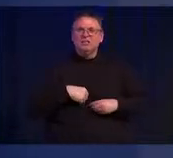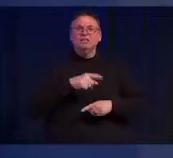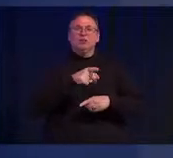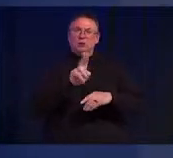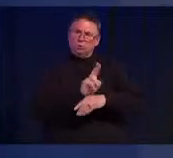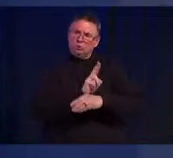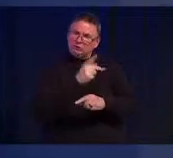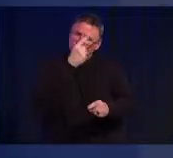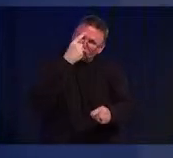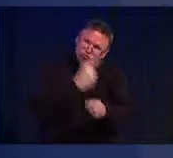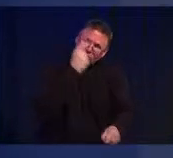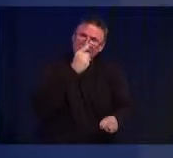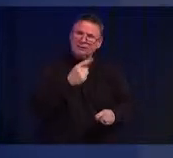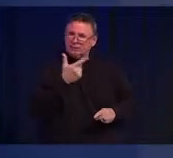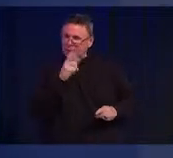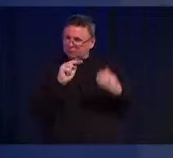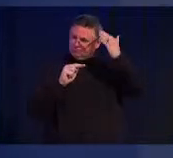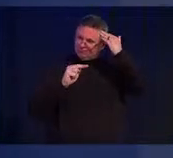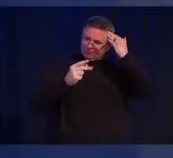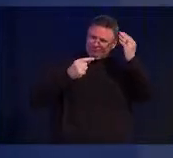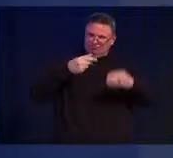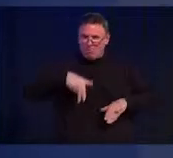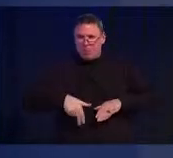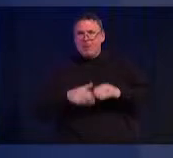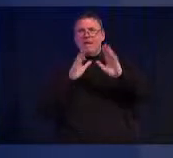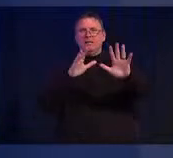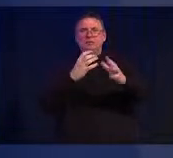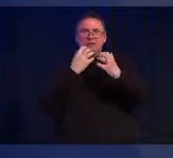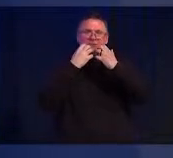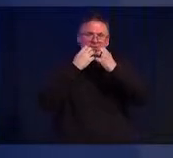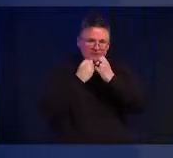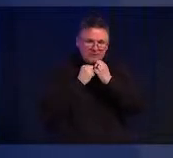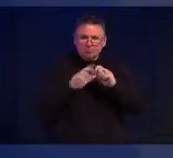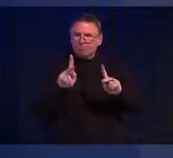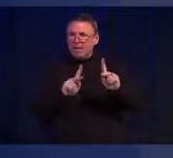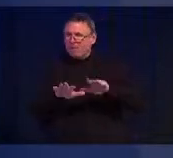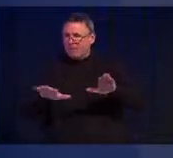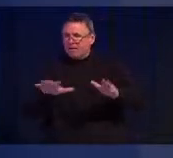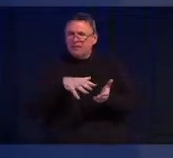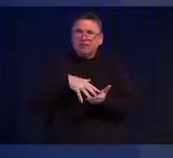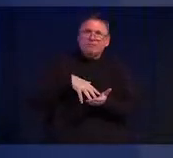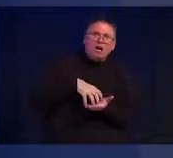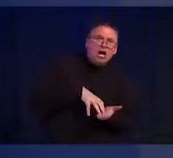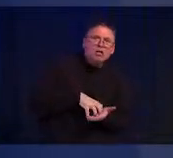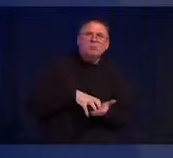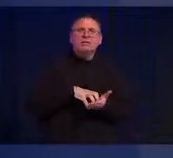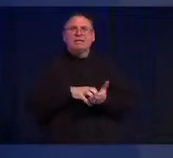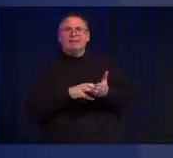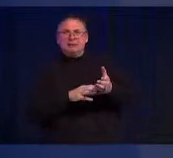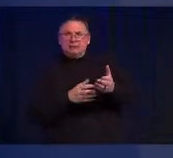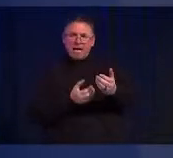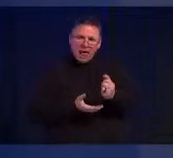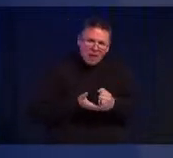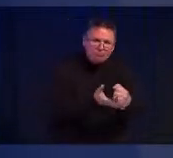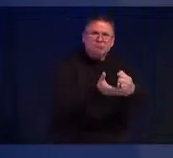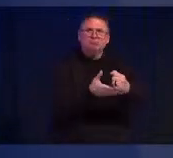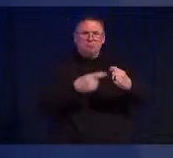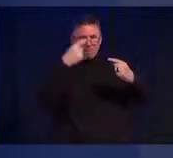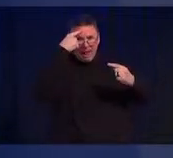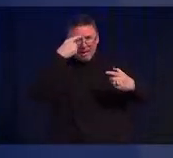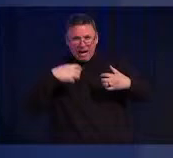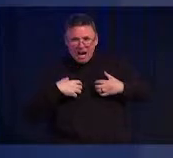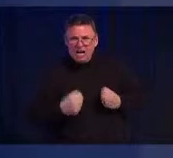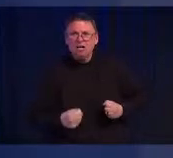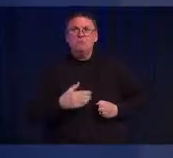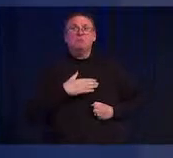get the care that is needed when people are vulnerable and may need assistance in area of mental health. My opponent has called for the